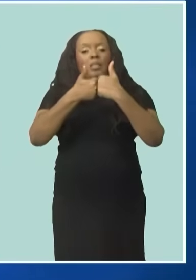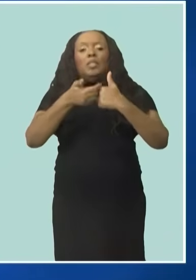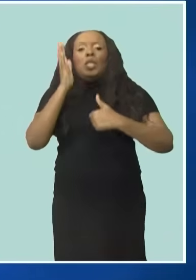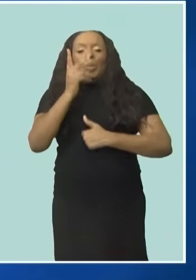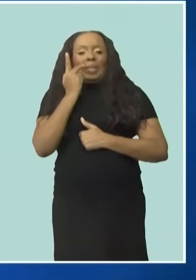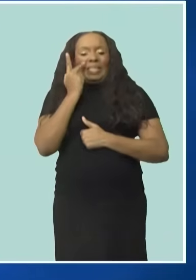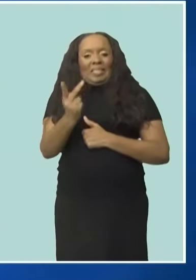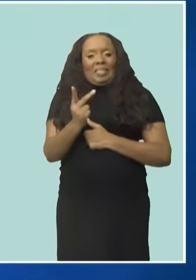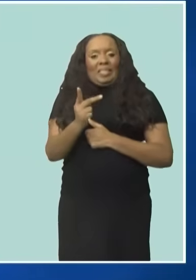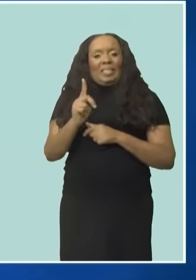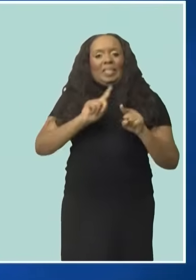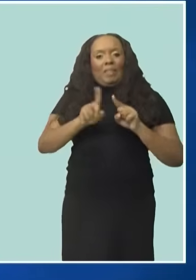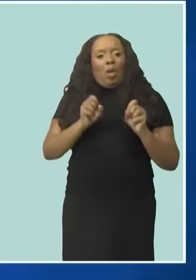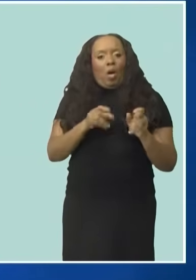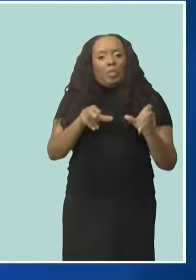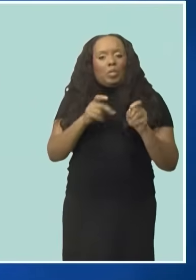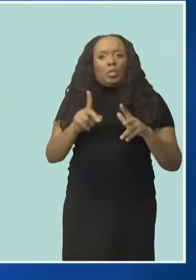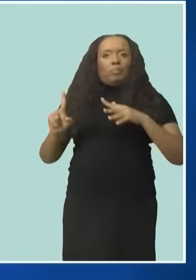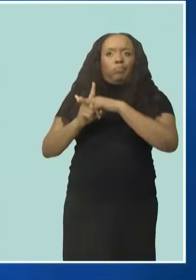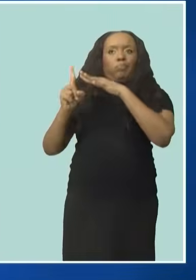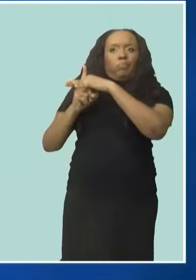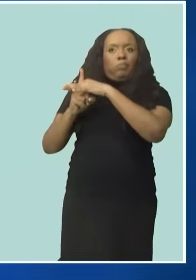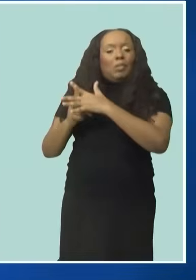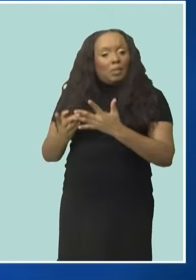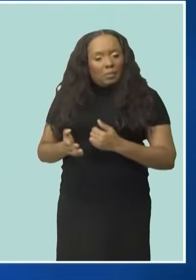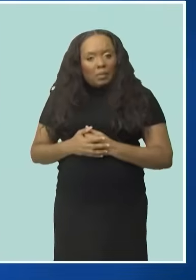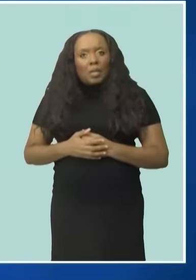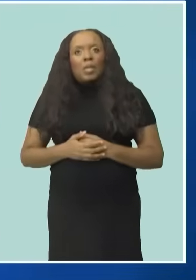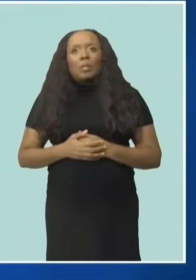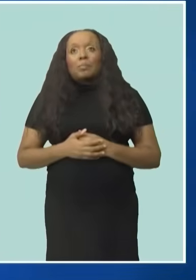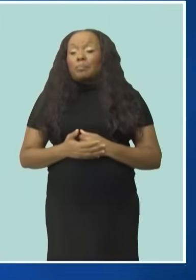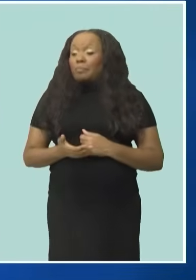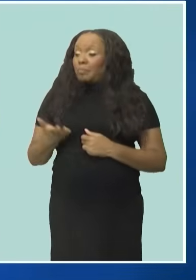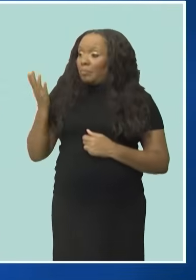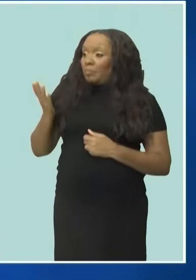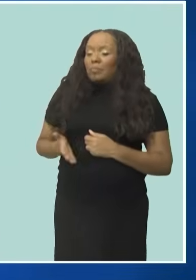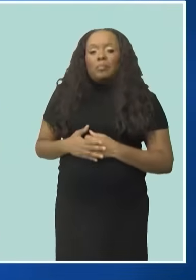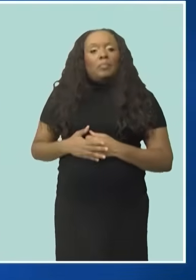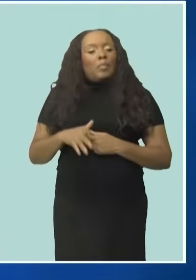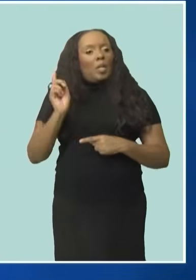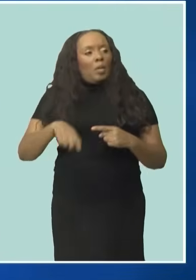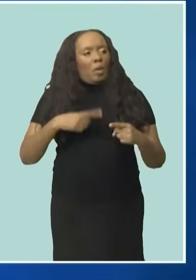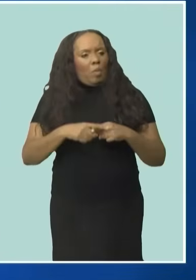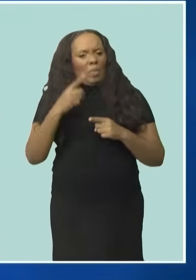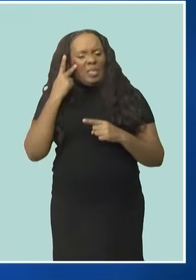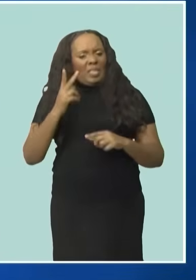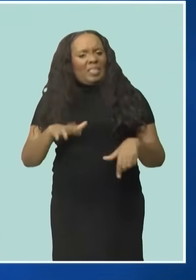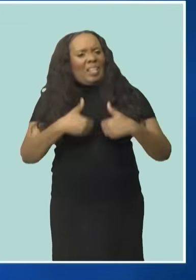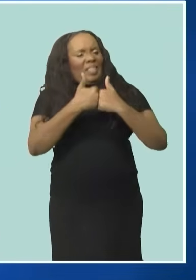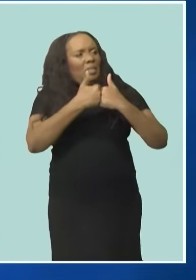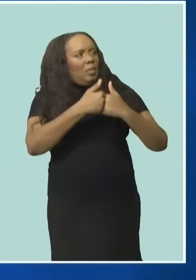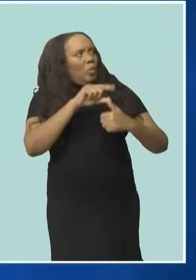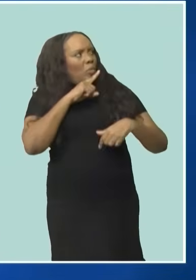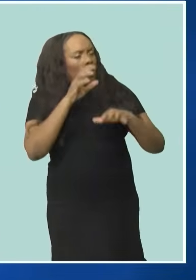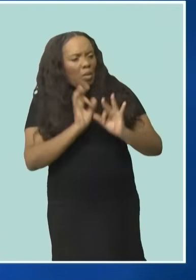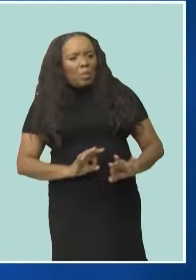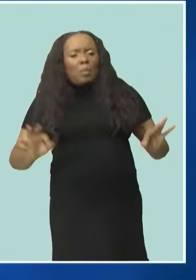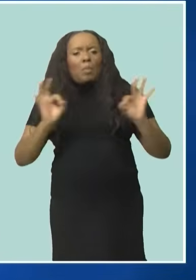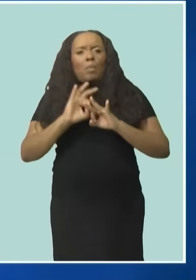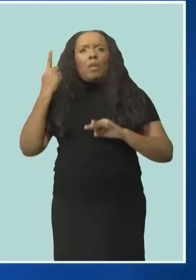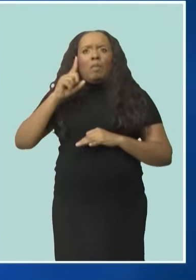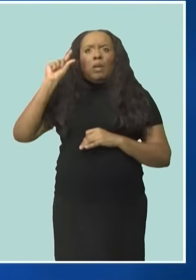upon transformational initiatives. Consequently, to combat these challenges, it's become absolutely necessary for the